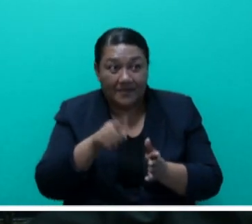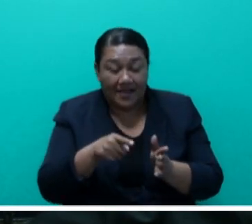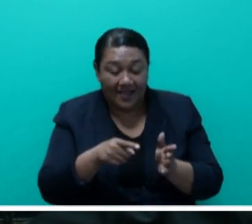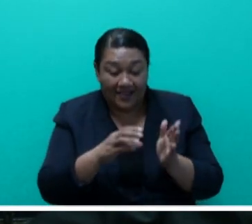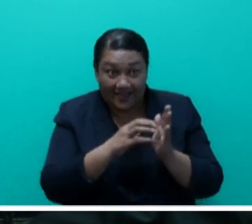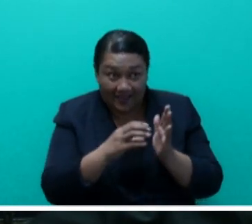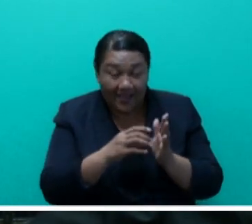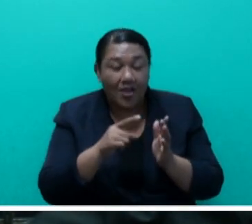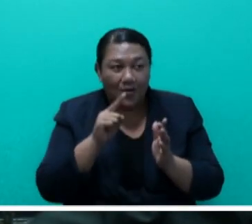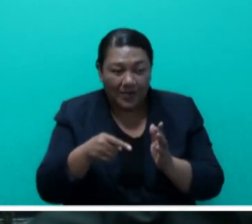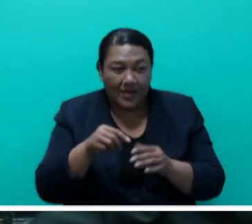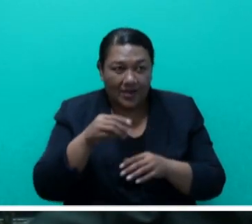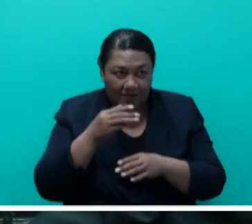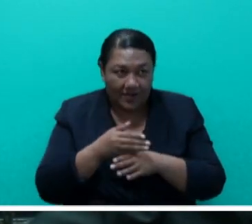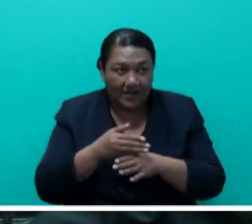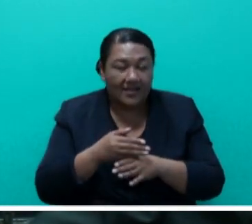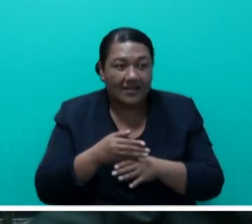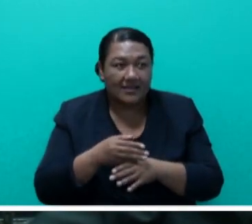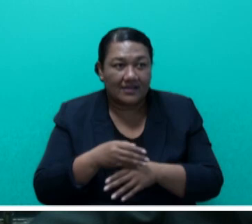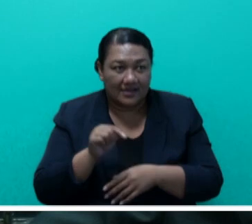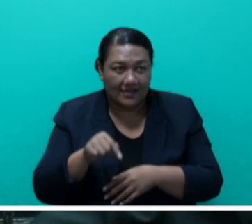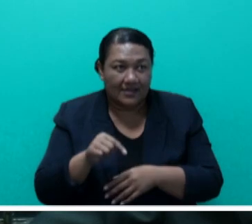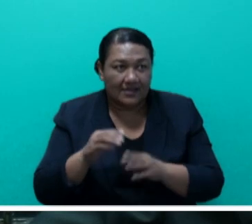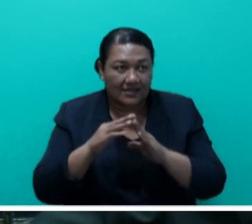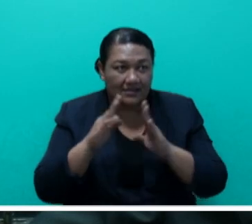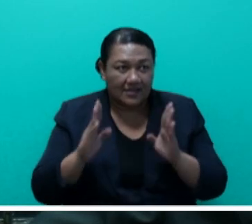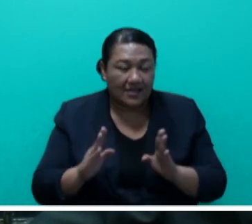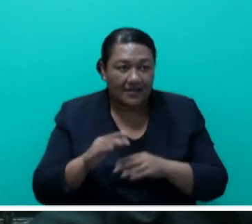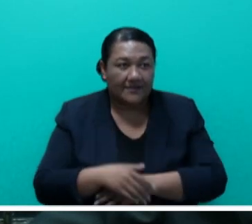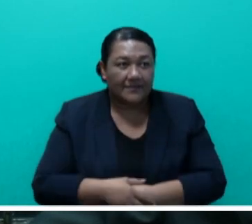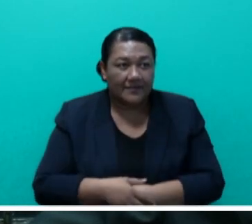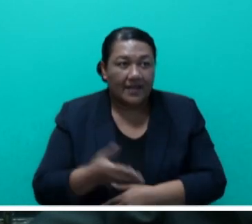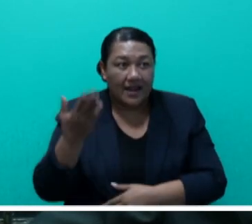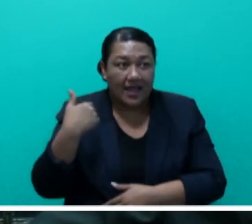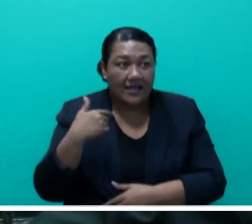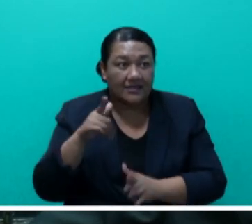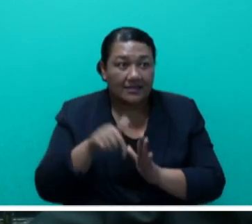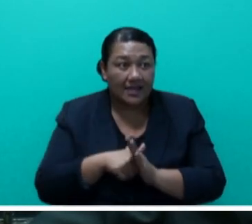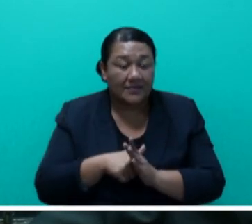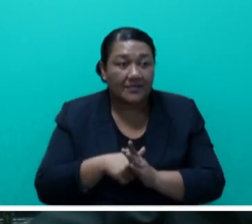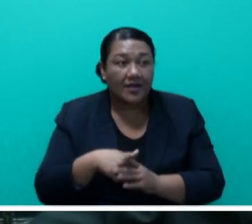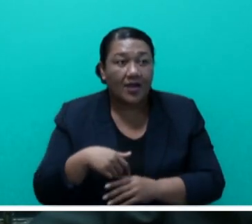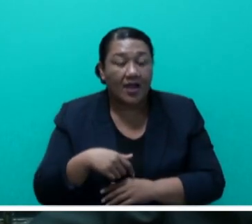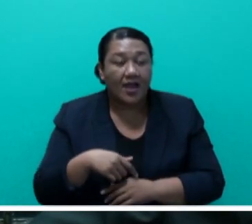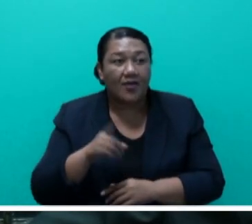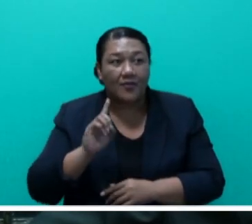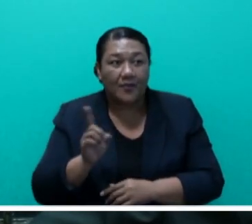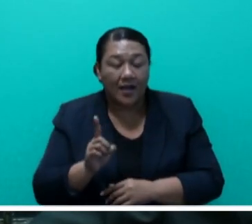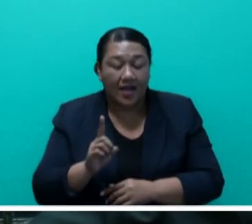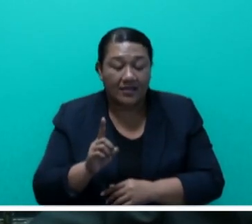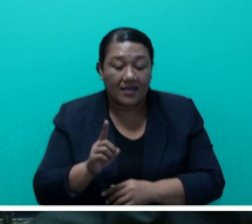Because the last time, the Honorable Minister provided us some supplementary question to this side of the